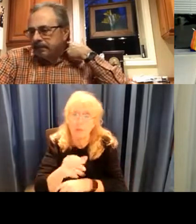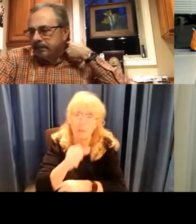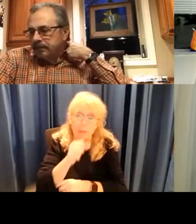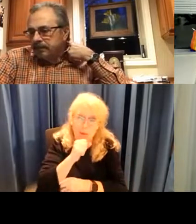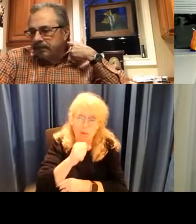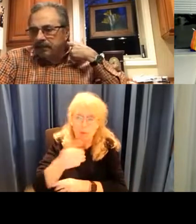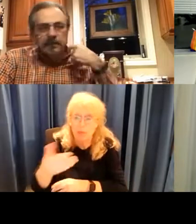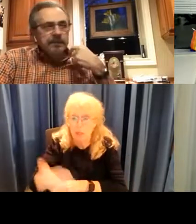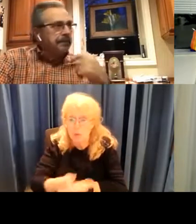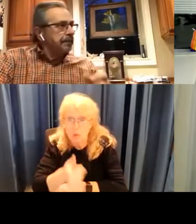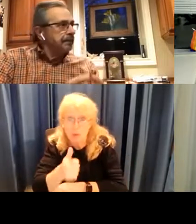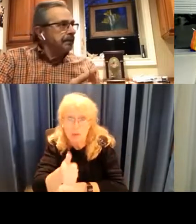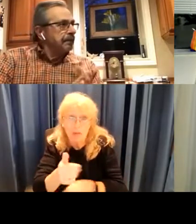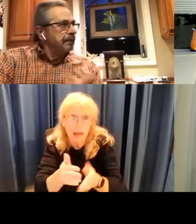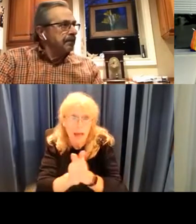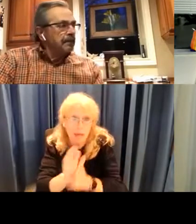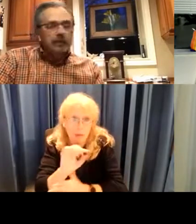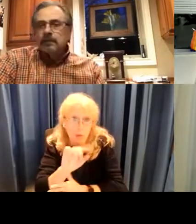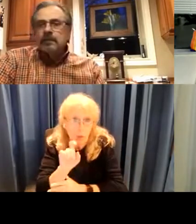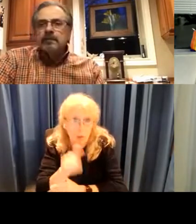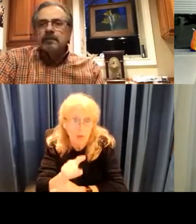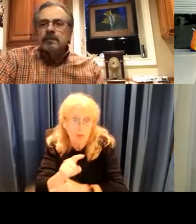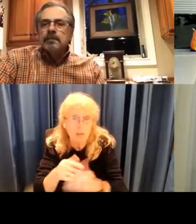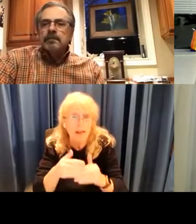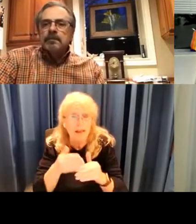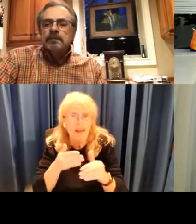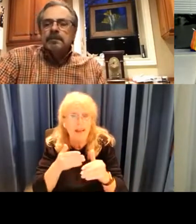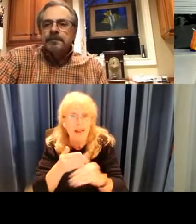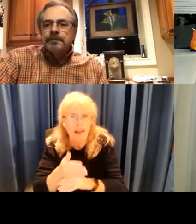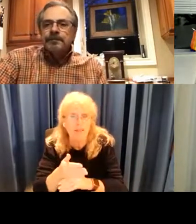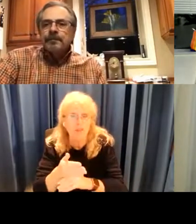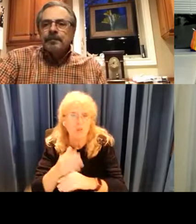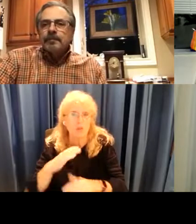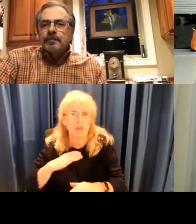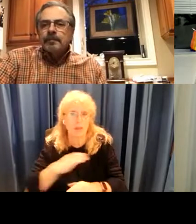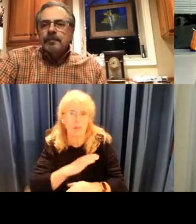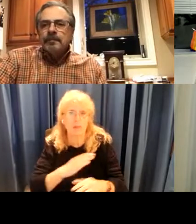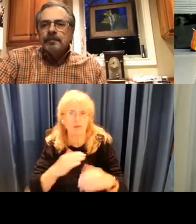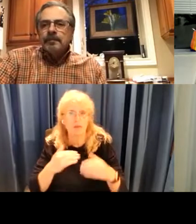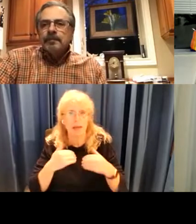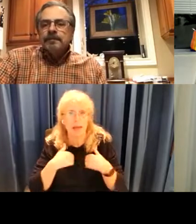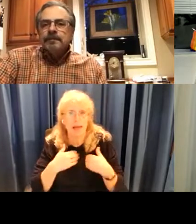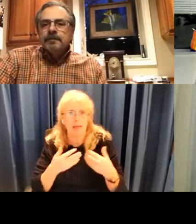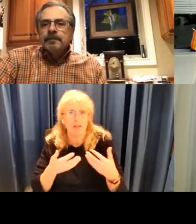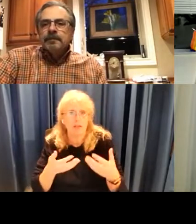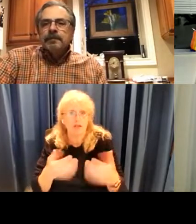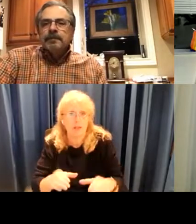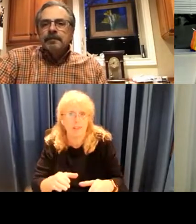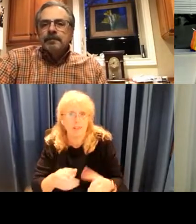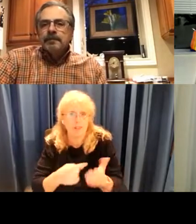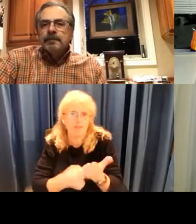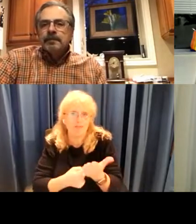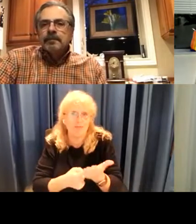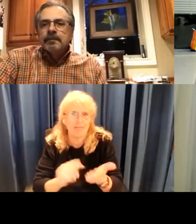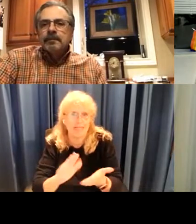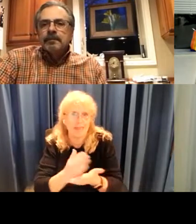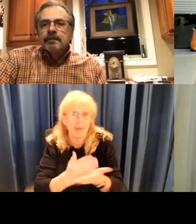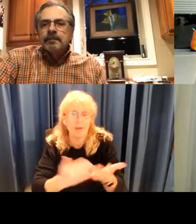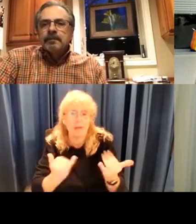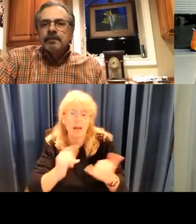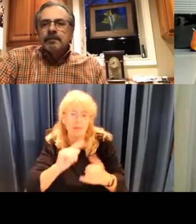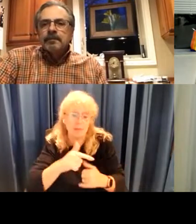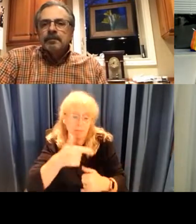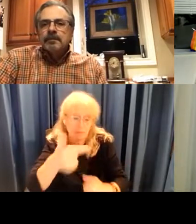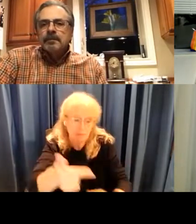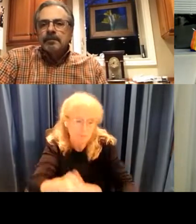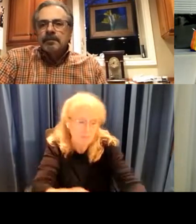your question after Commissioner Willey has a chance to introduce himself and his budget priorities. So with that, I will turn it over to